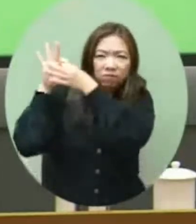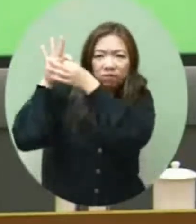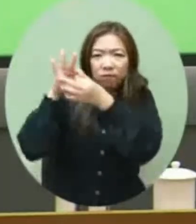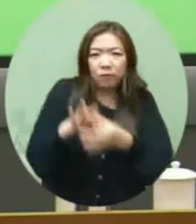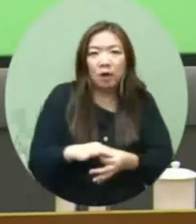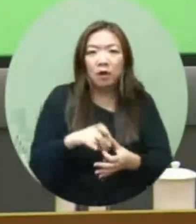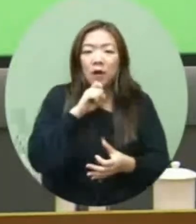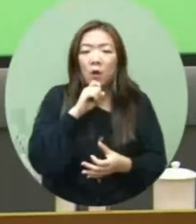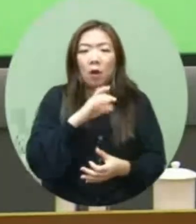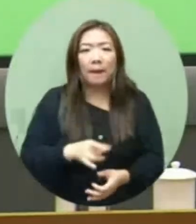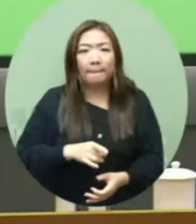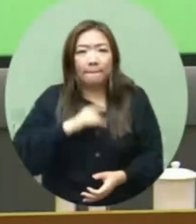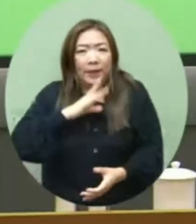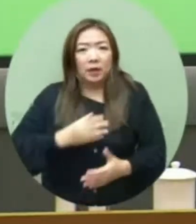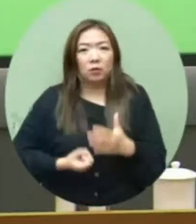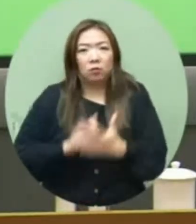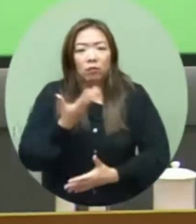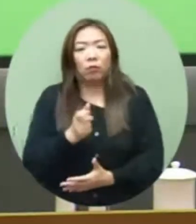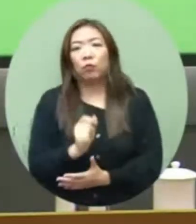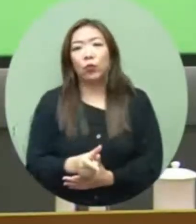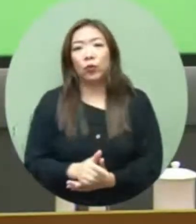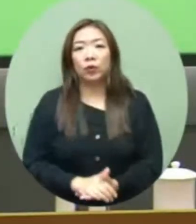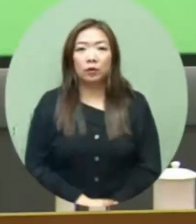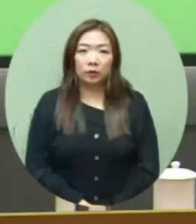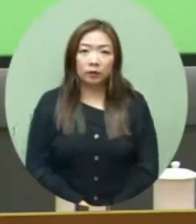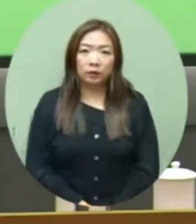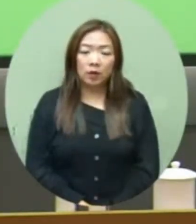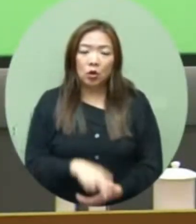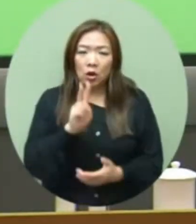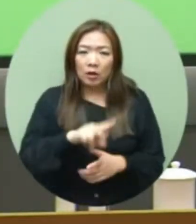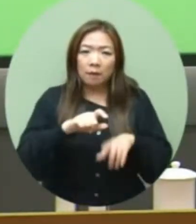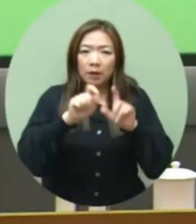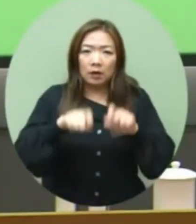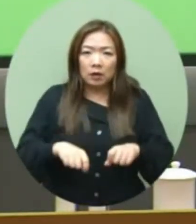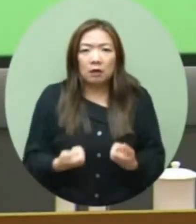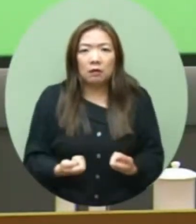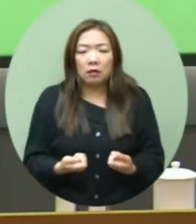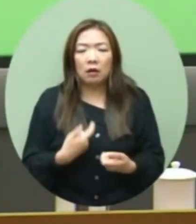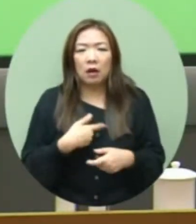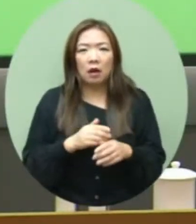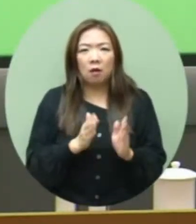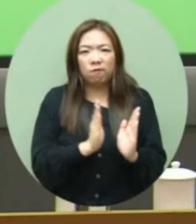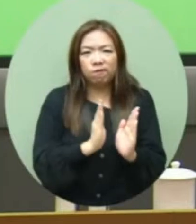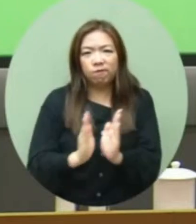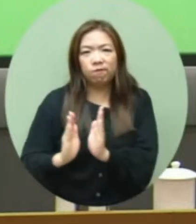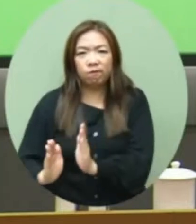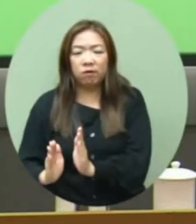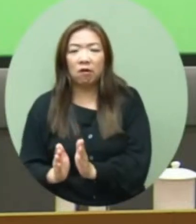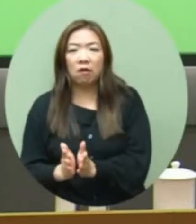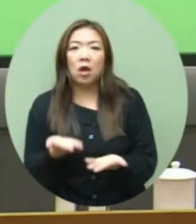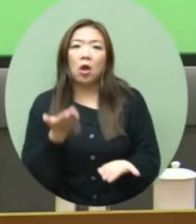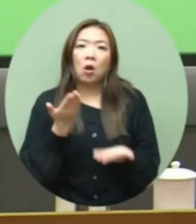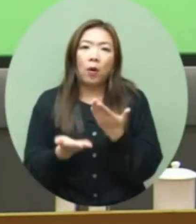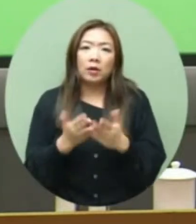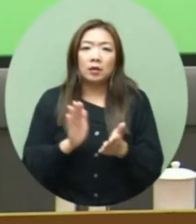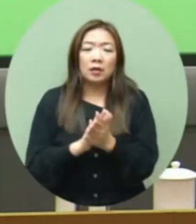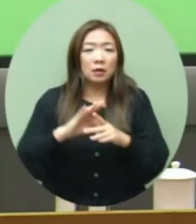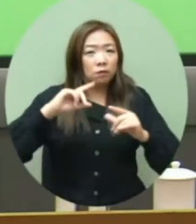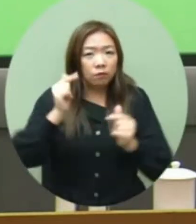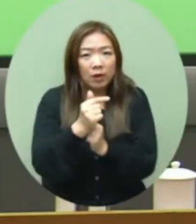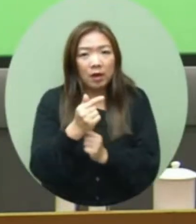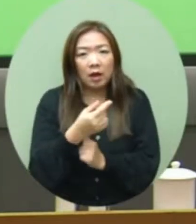see the essence. Everything happens for a reason. If we just look